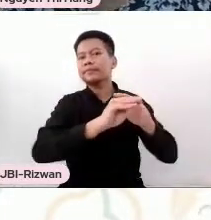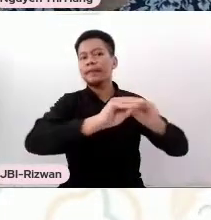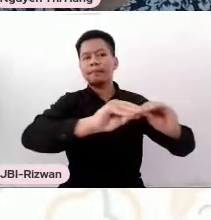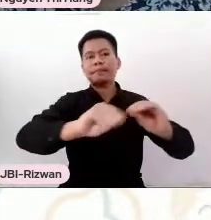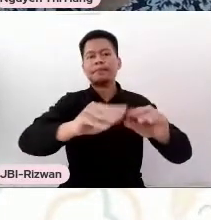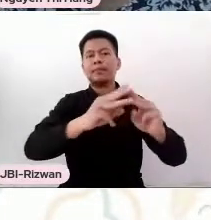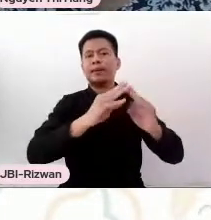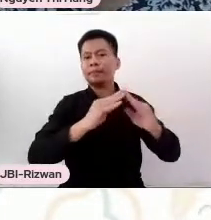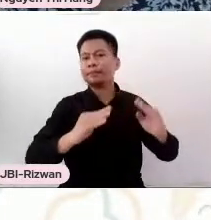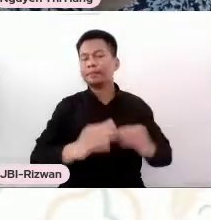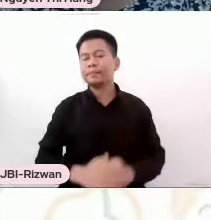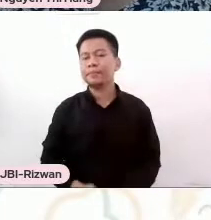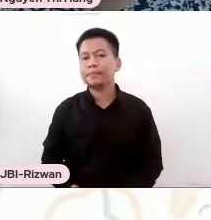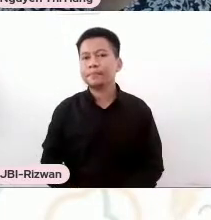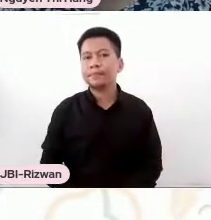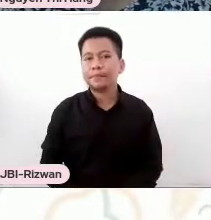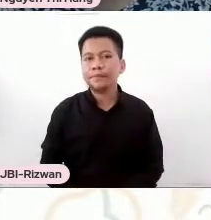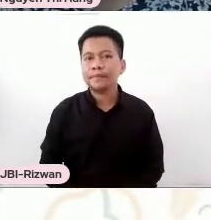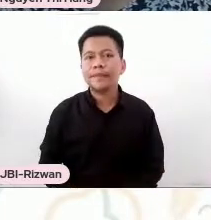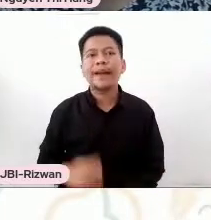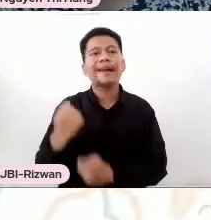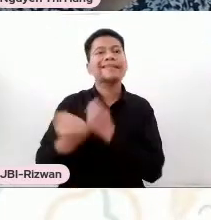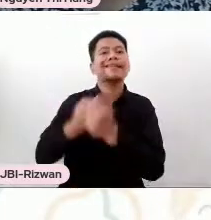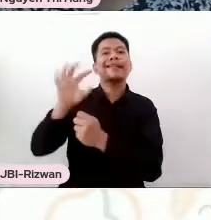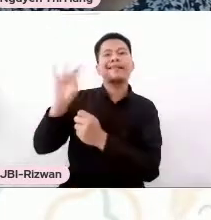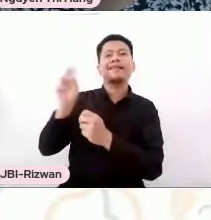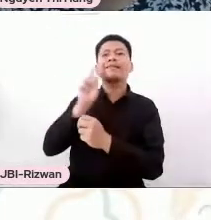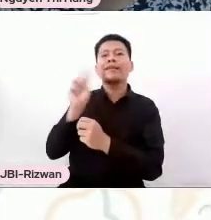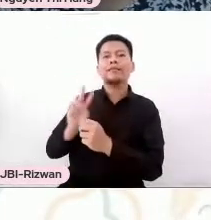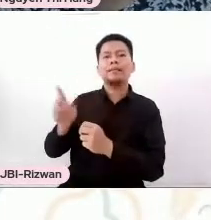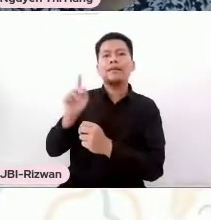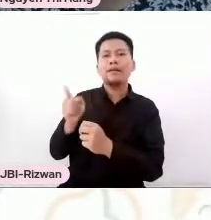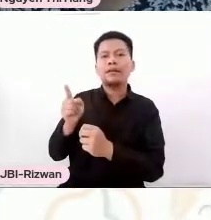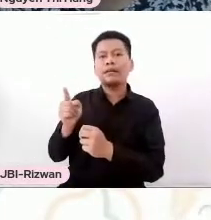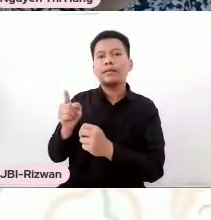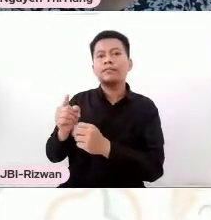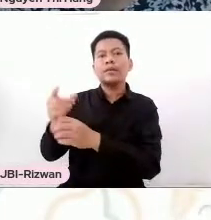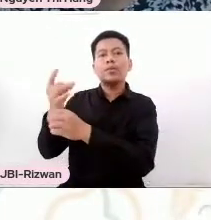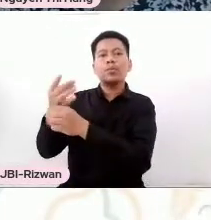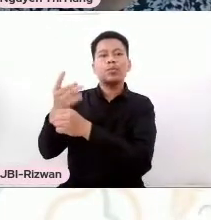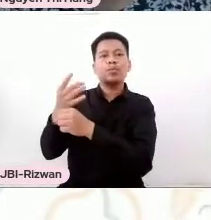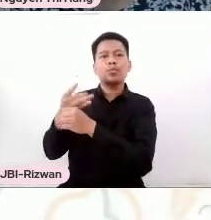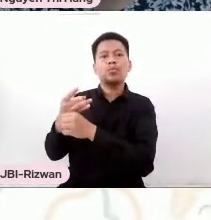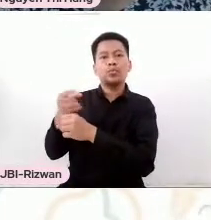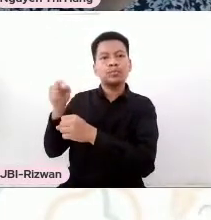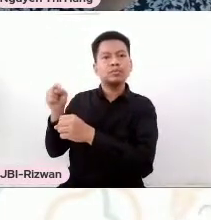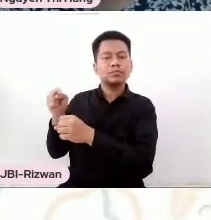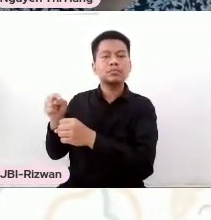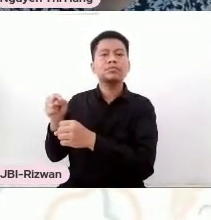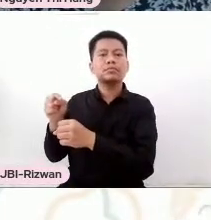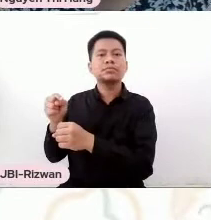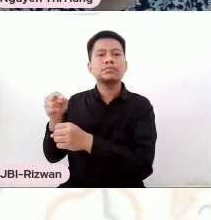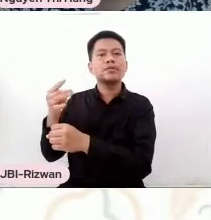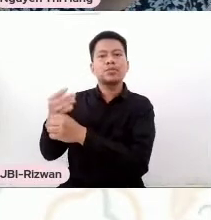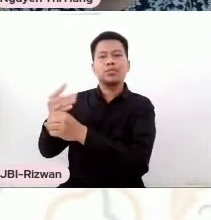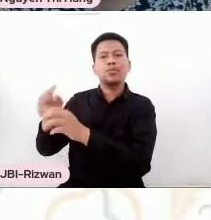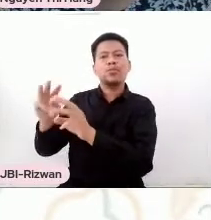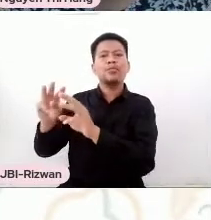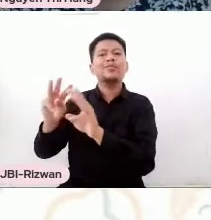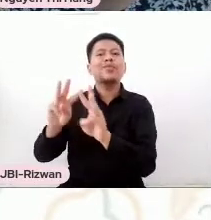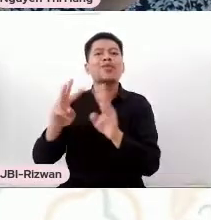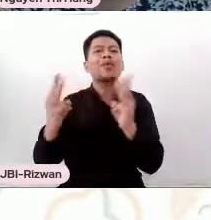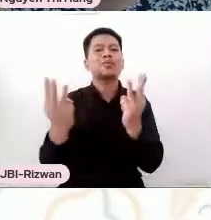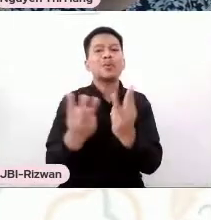Jadi ada aktivitas lain di Vietnam sana itu. Jadi guru-guru itu mereka melakukan workshop ya. Di